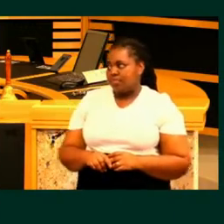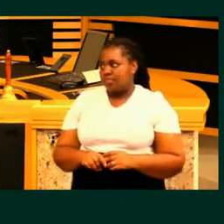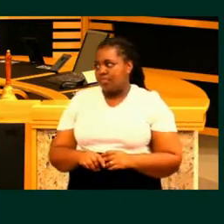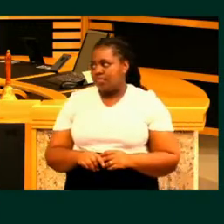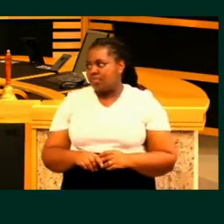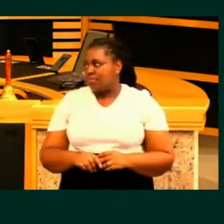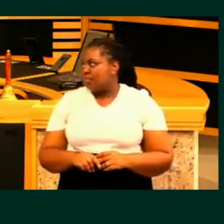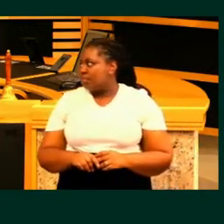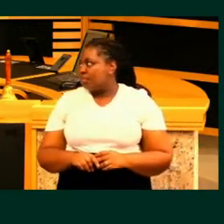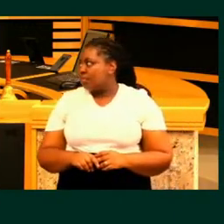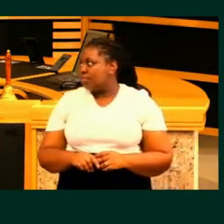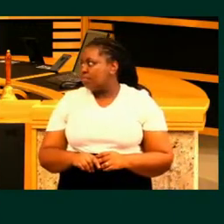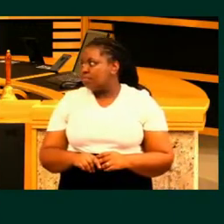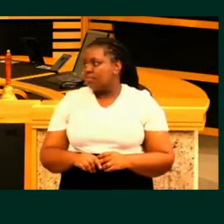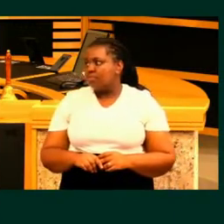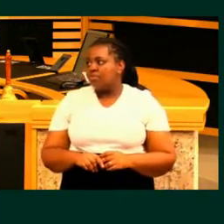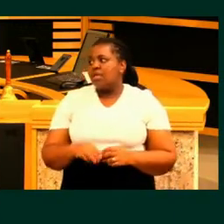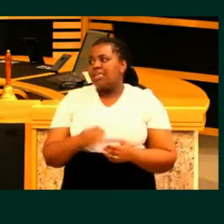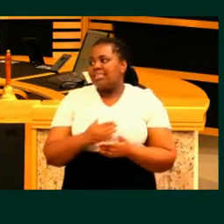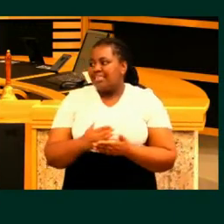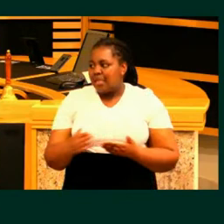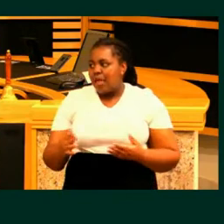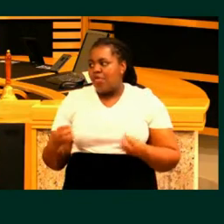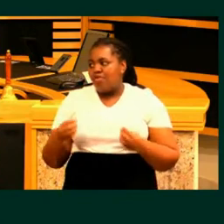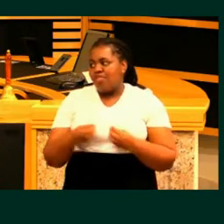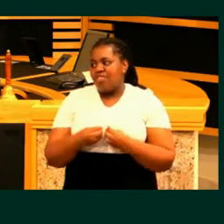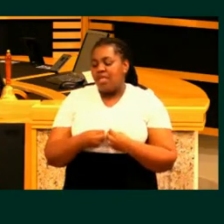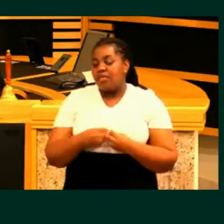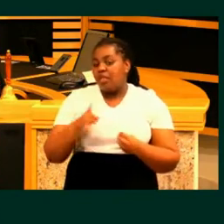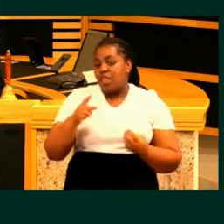senal one of the things were